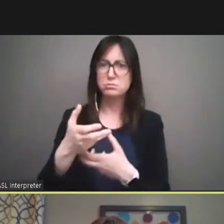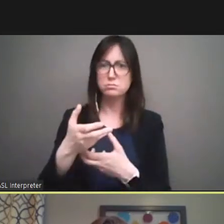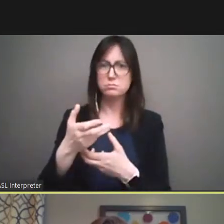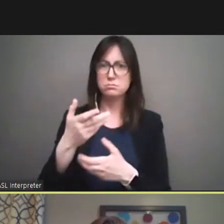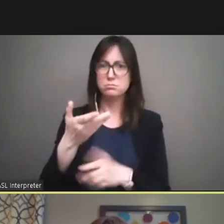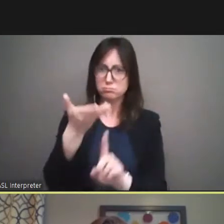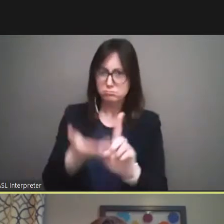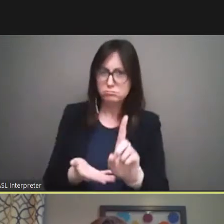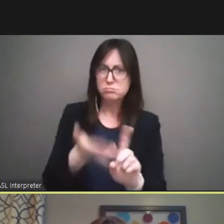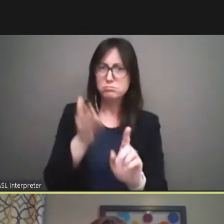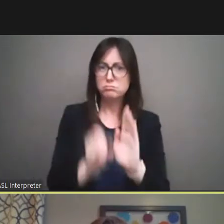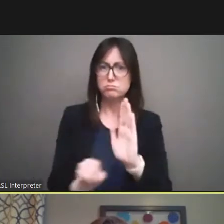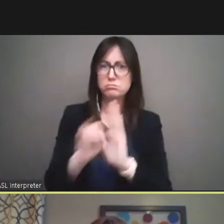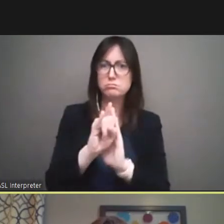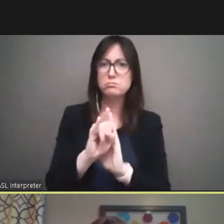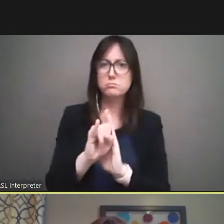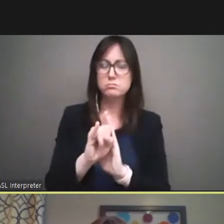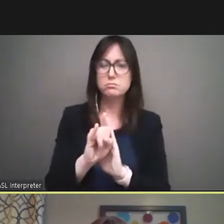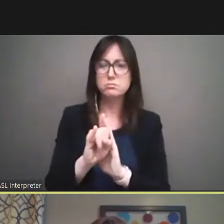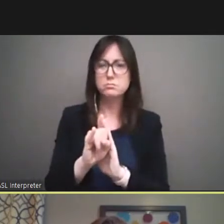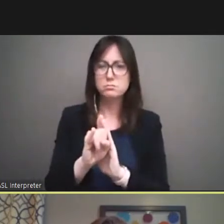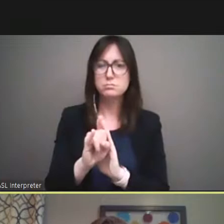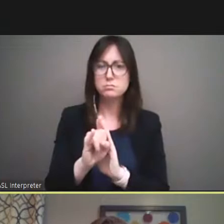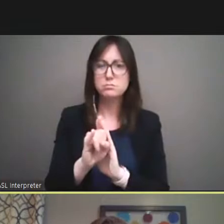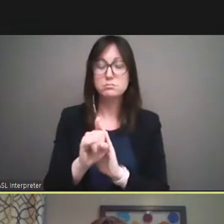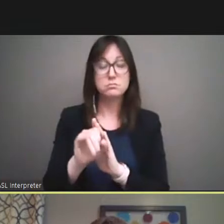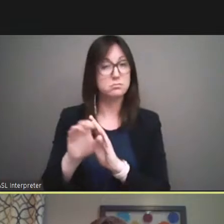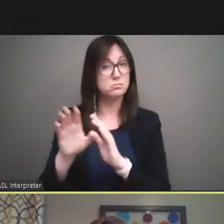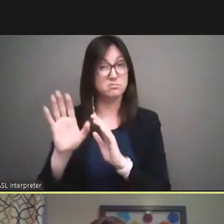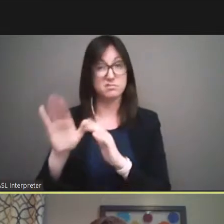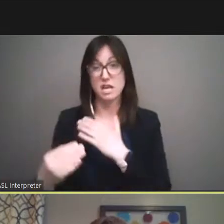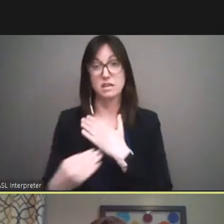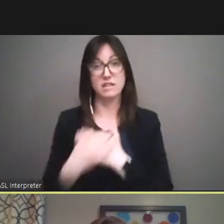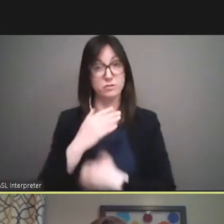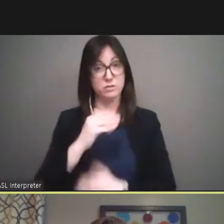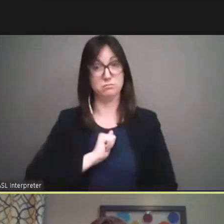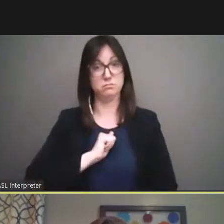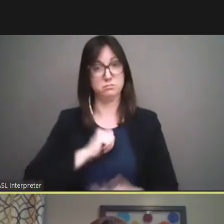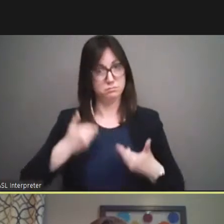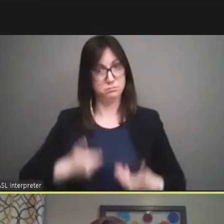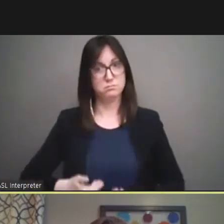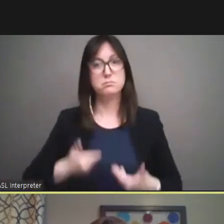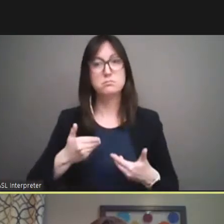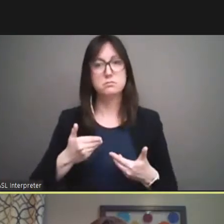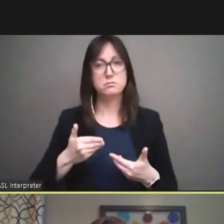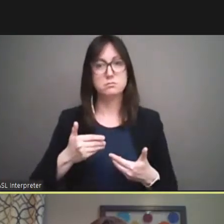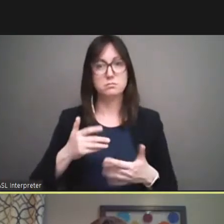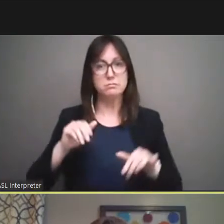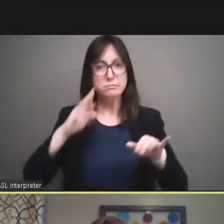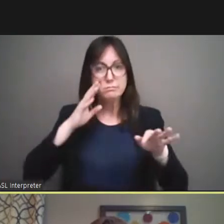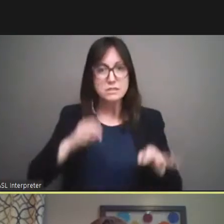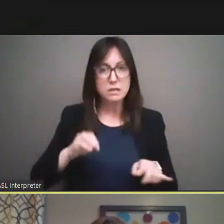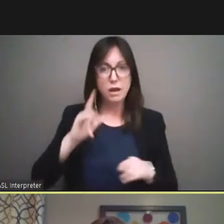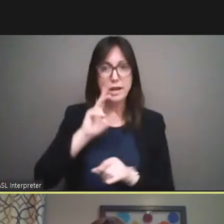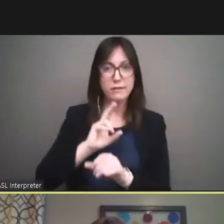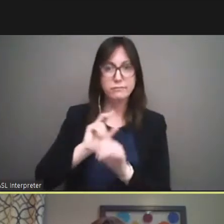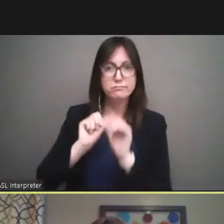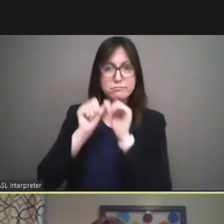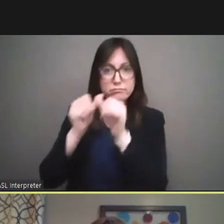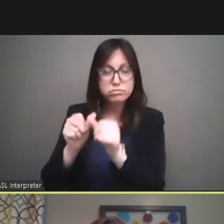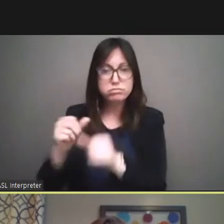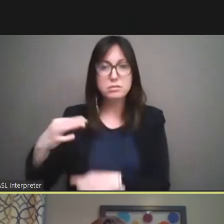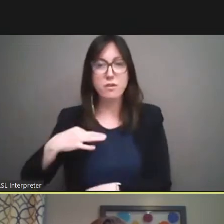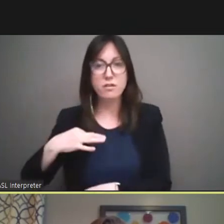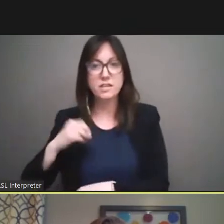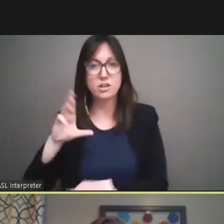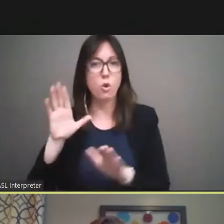And that's something that has affected me personally in volunteering and participating in